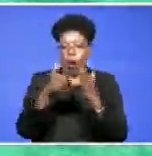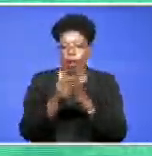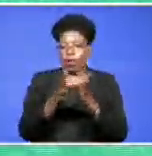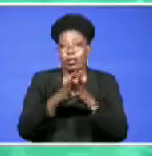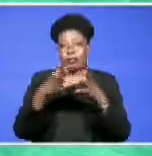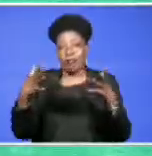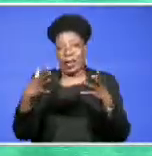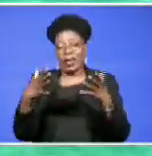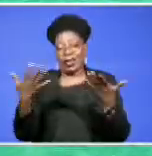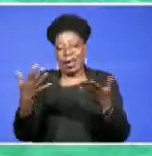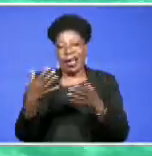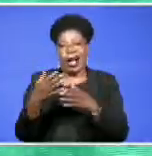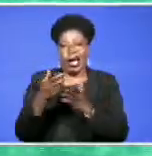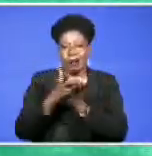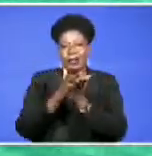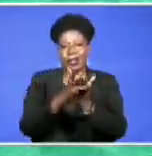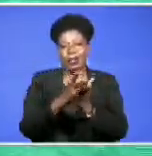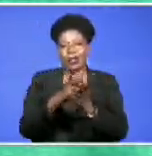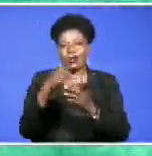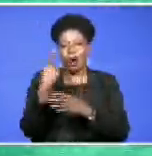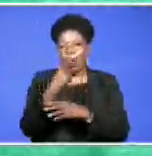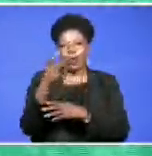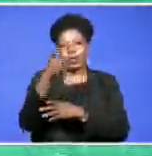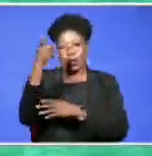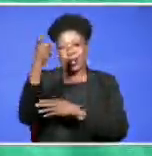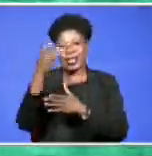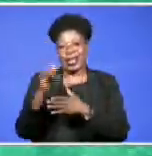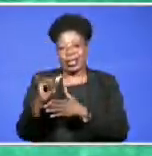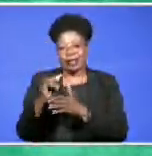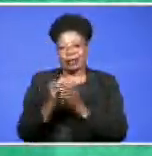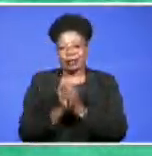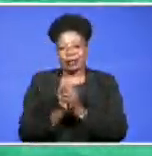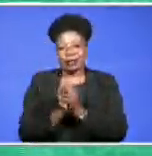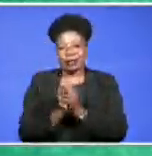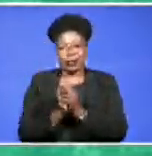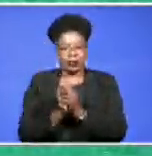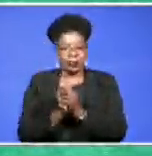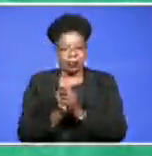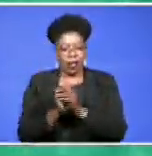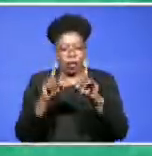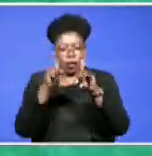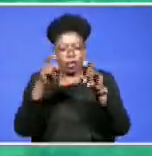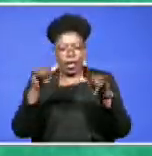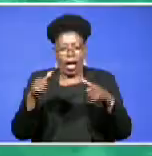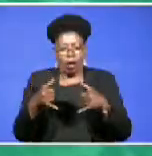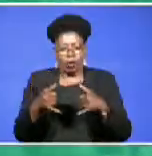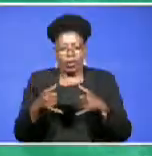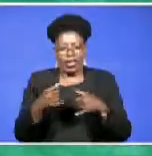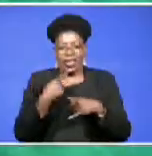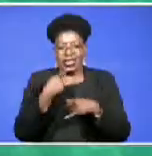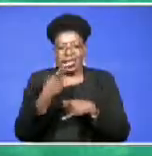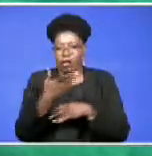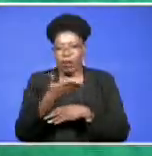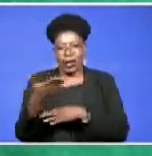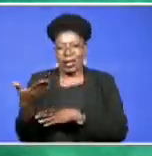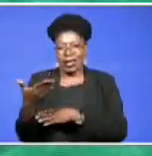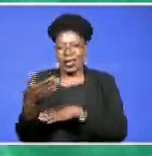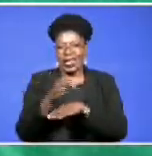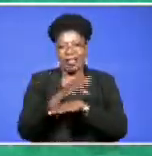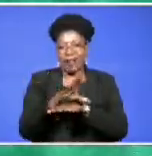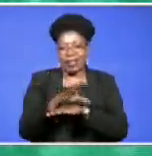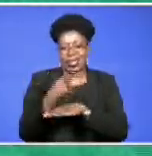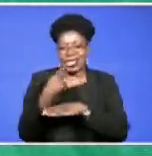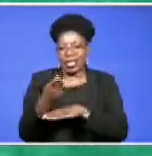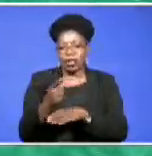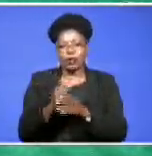sailors who are always winning competitions. Do they give you any advice or do you ask them for any advice?